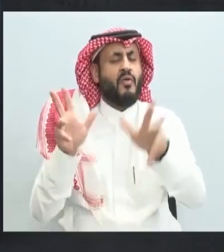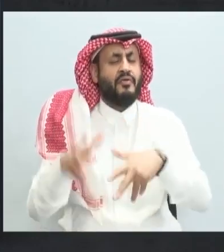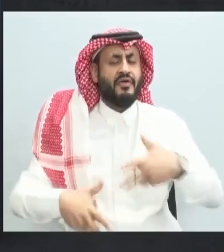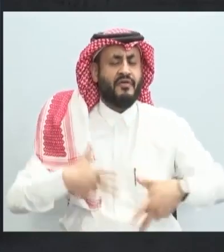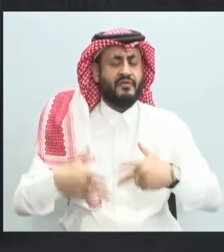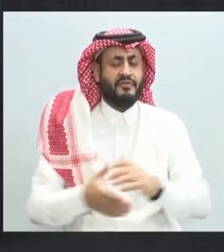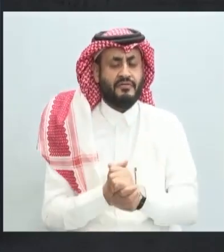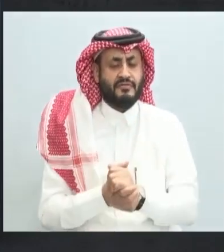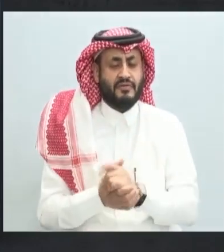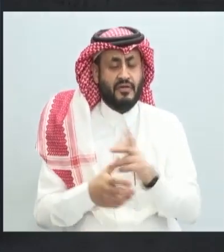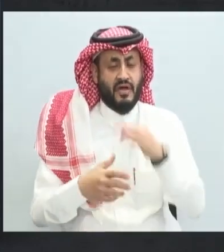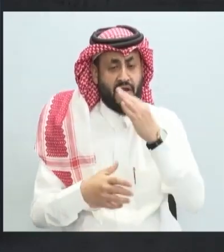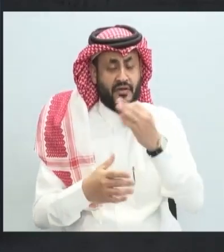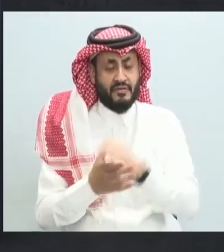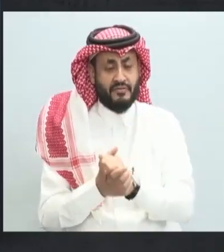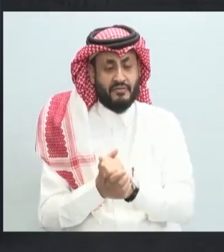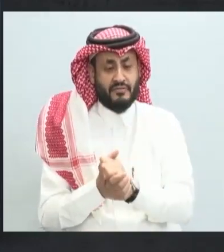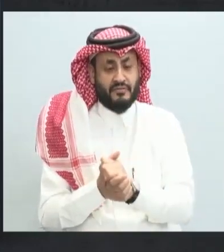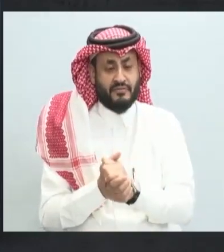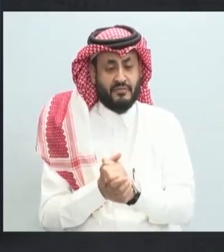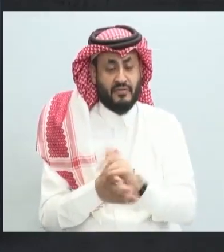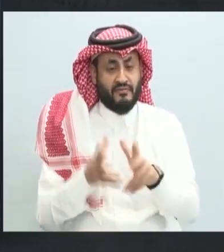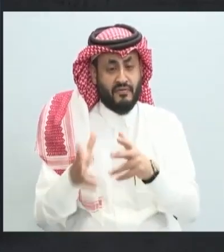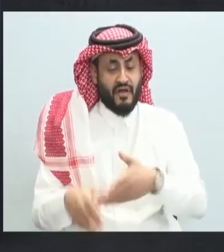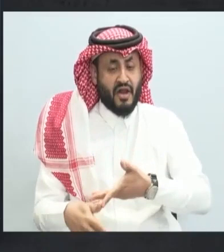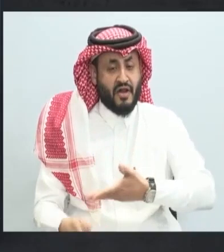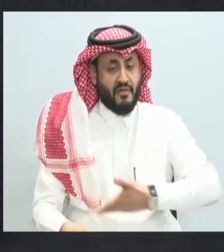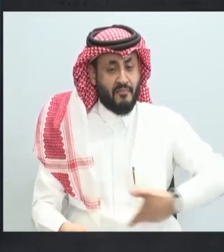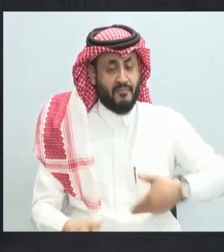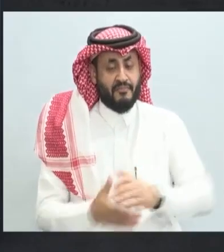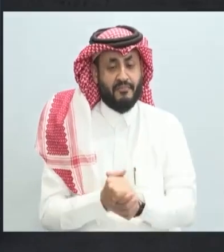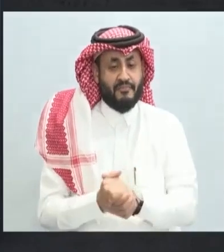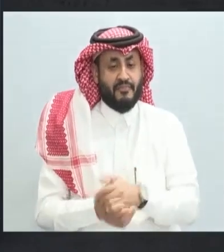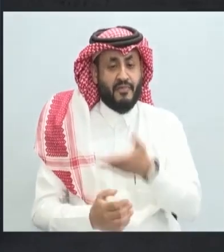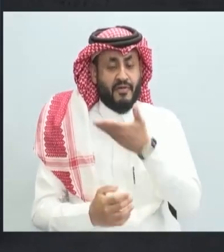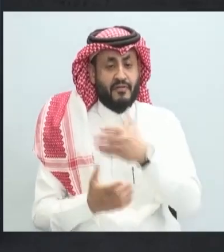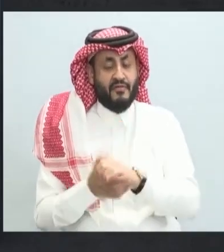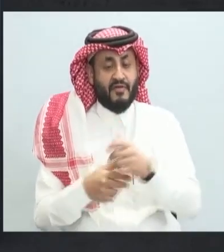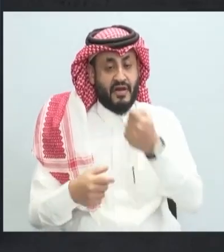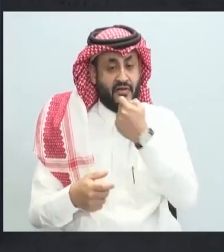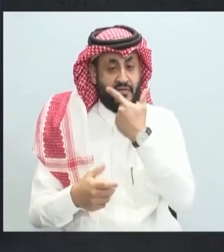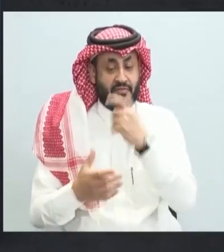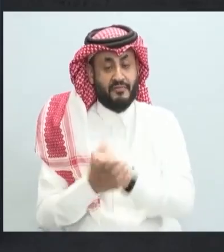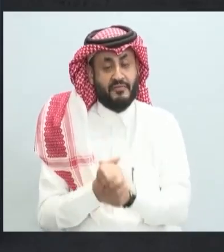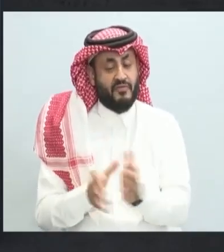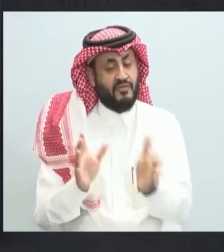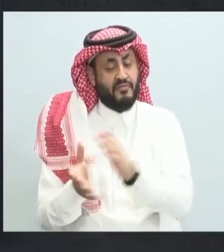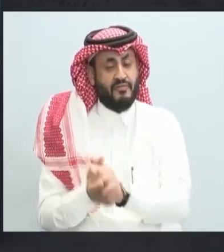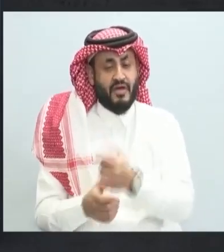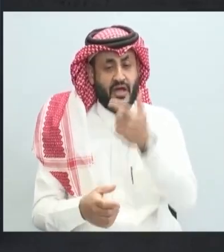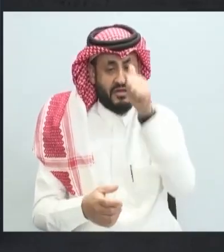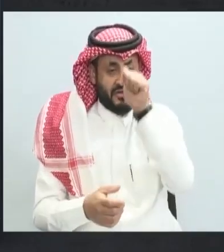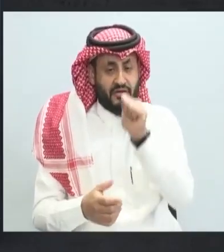feeling, whether if you want to say the feeling of being hungry or being happy or being